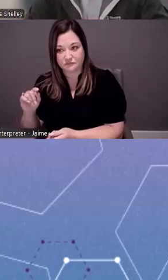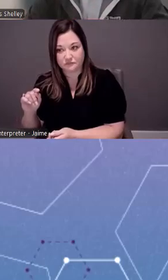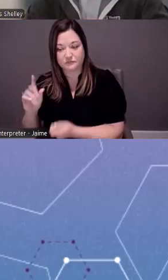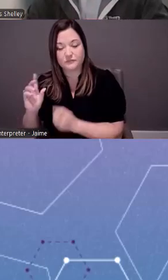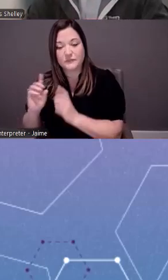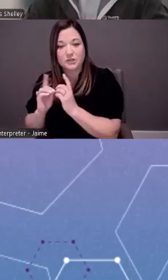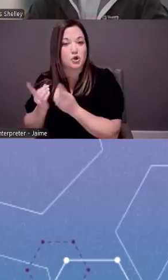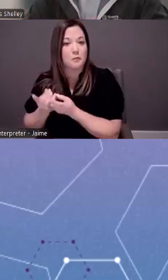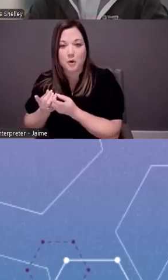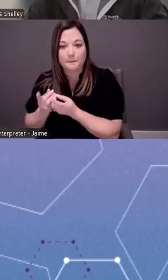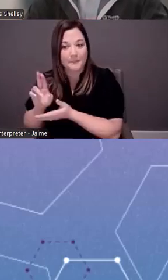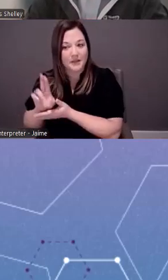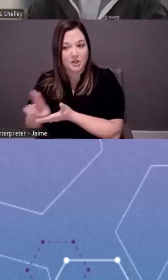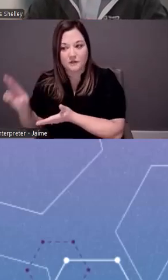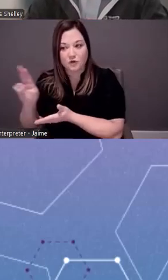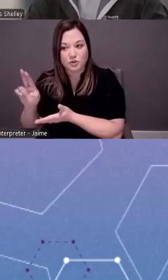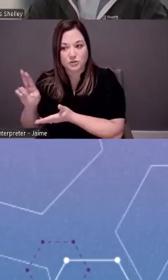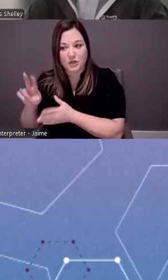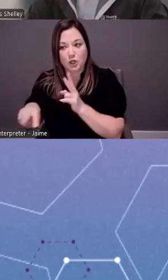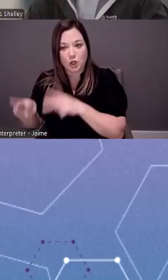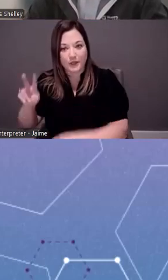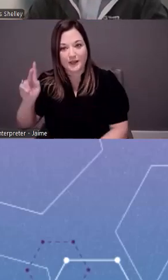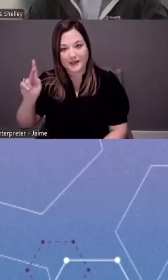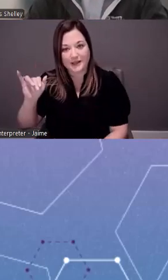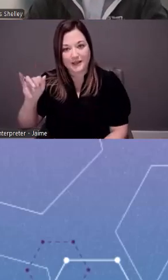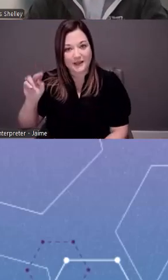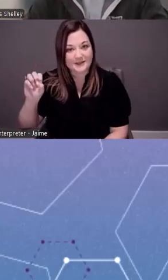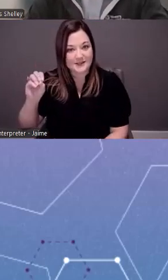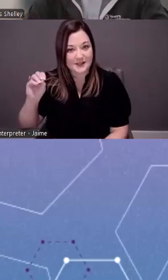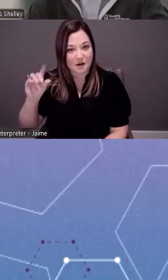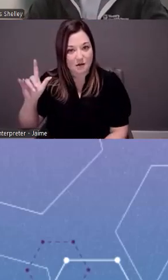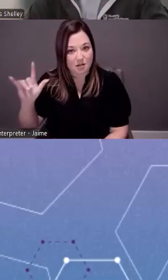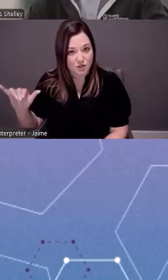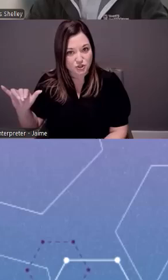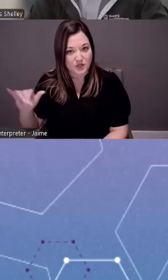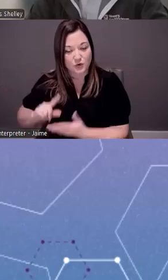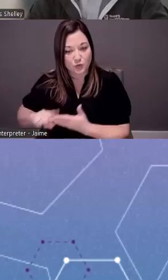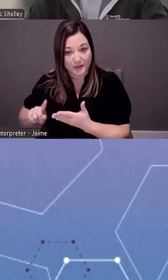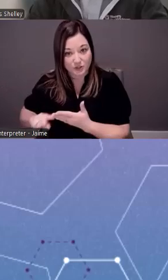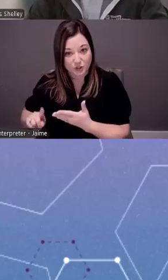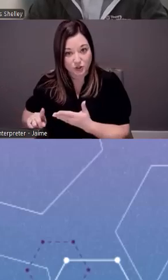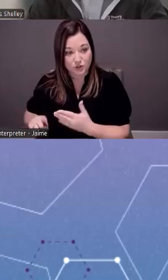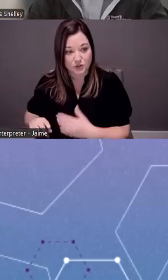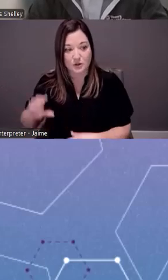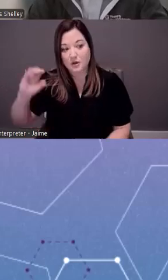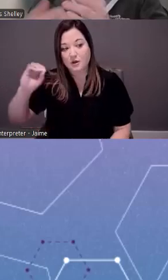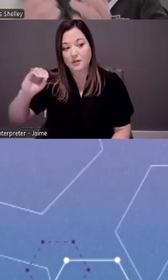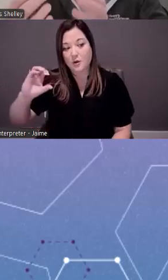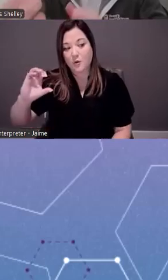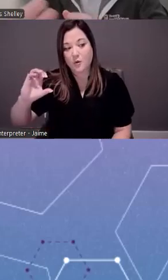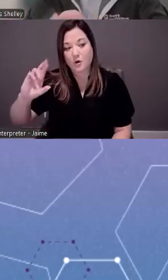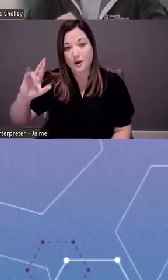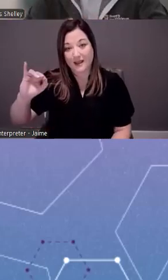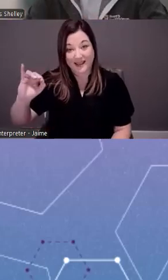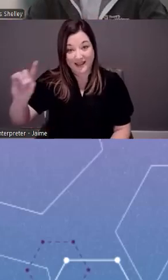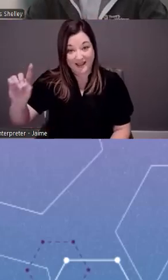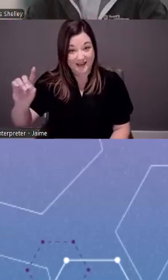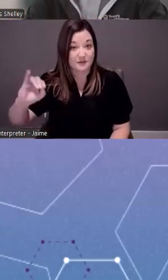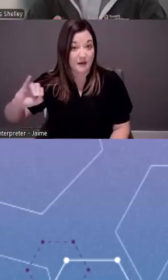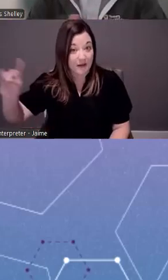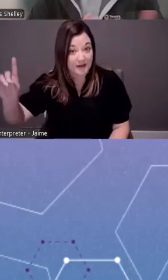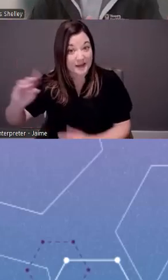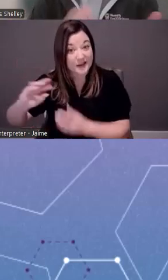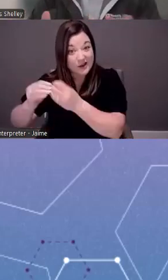department at a university looking at kinesiology research, and those ORCiD IDs, which are those numbers that